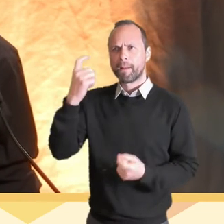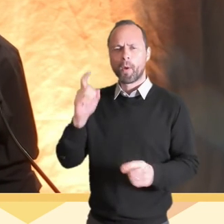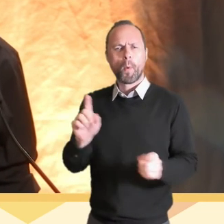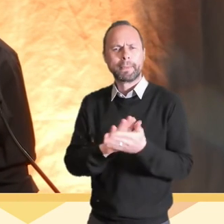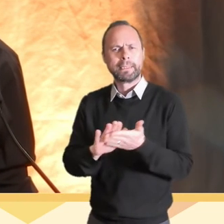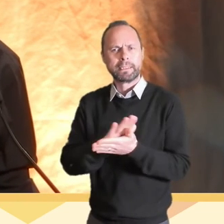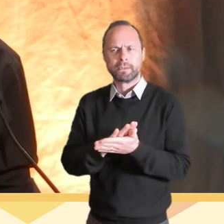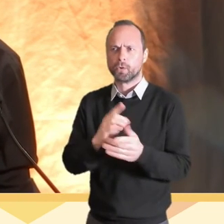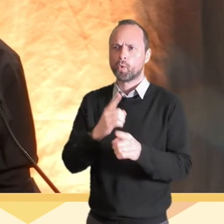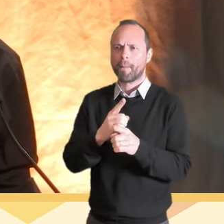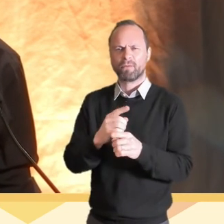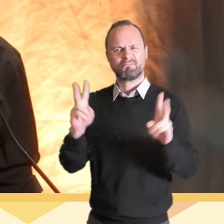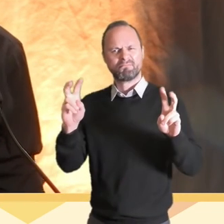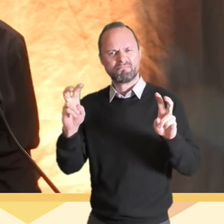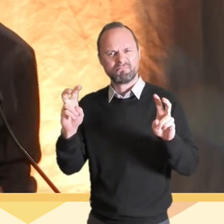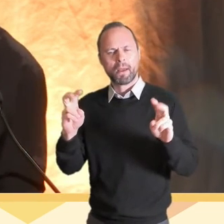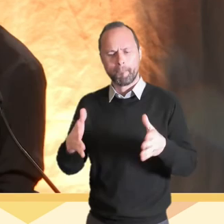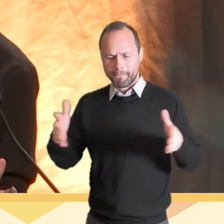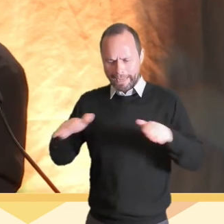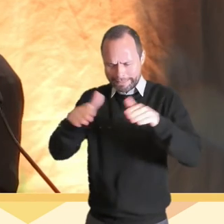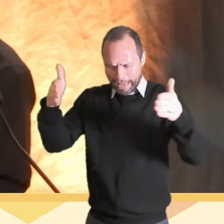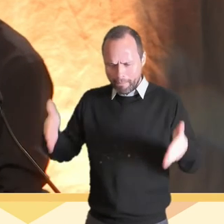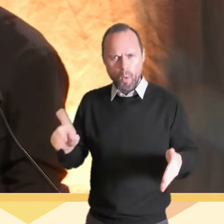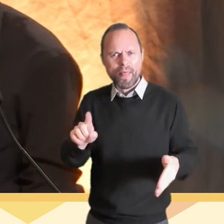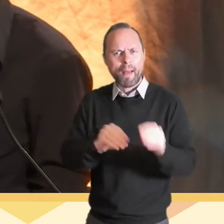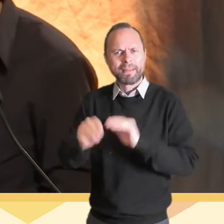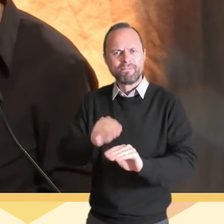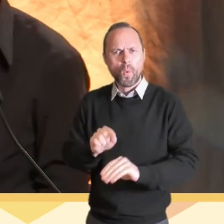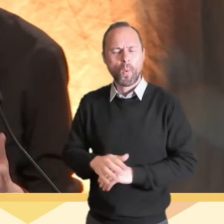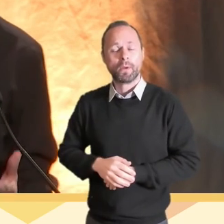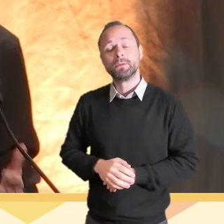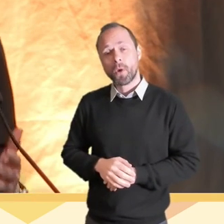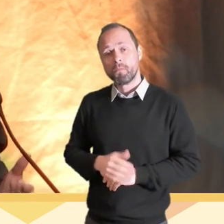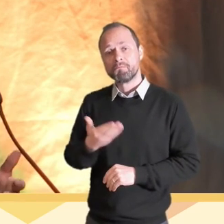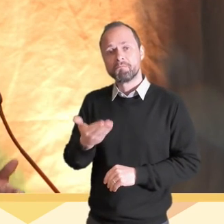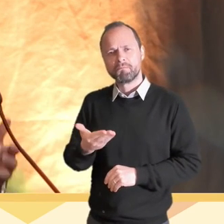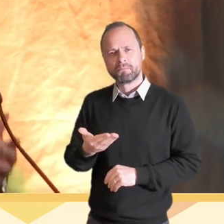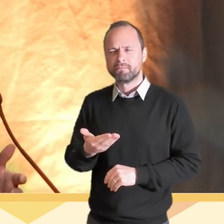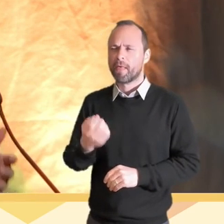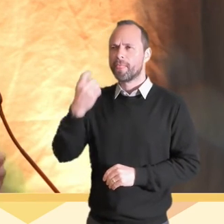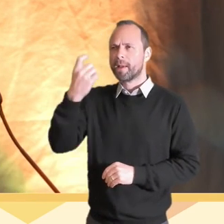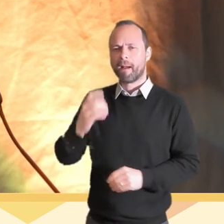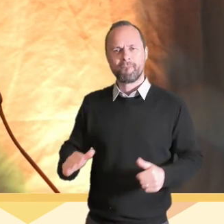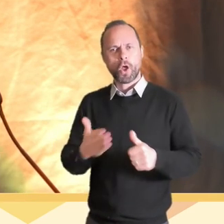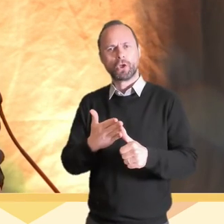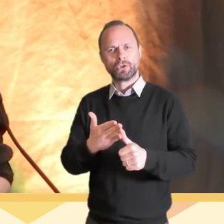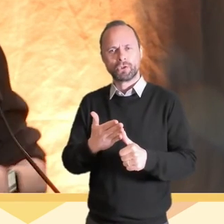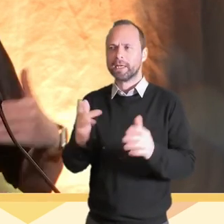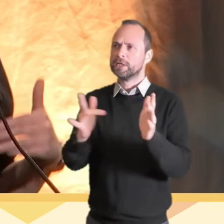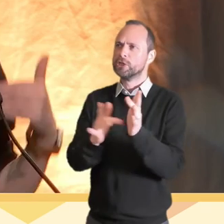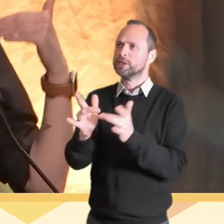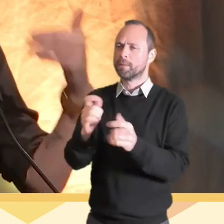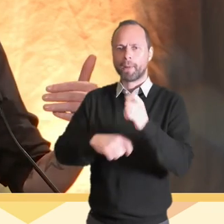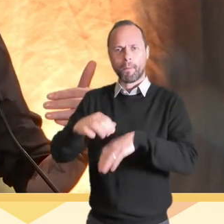a bigger table. Well, when we speak of it, I'd like us first to look at the incarnation of Jesus,